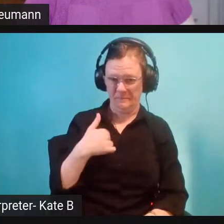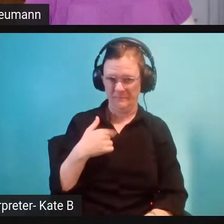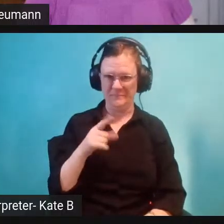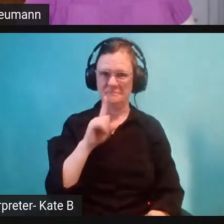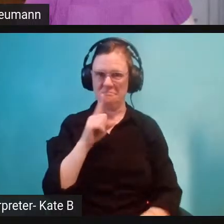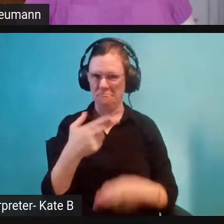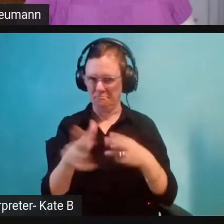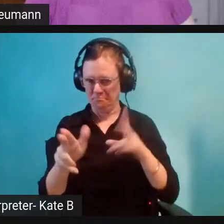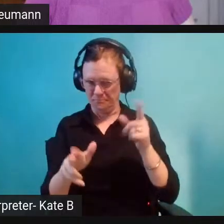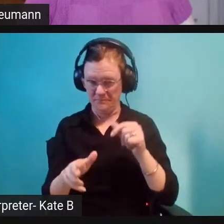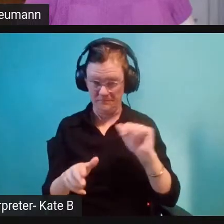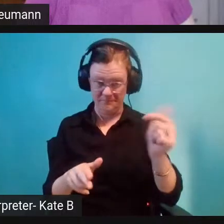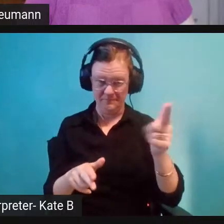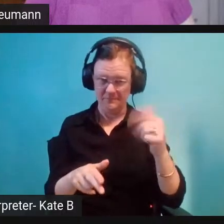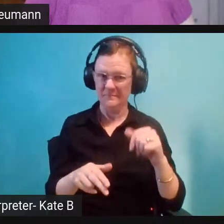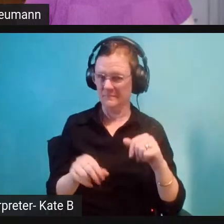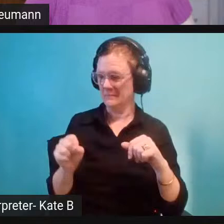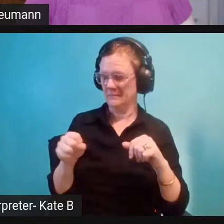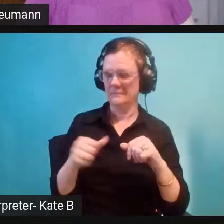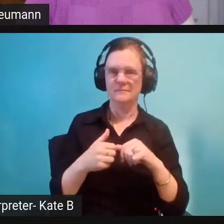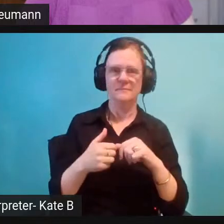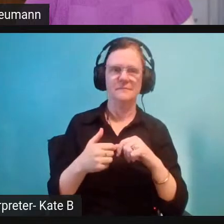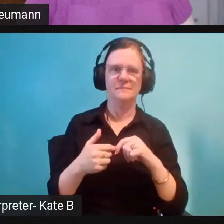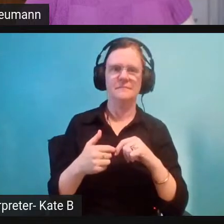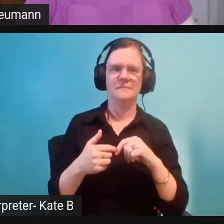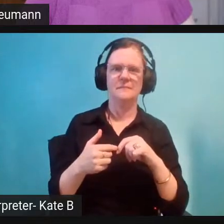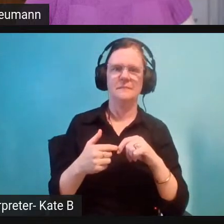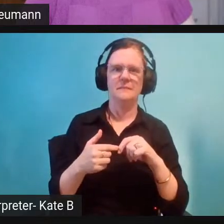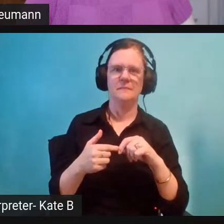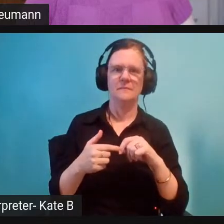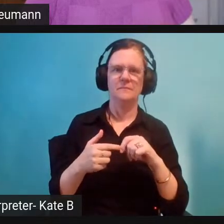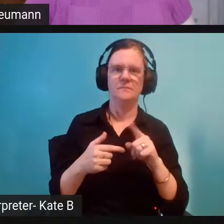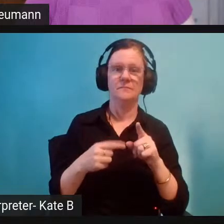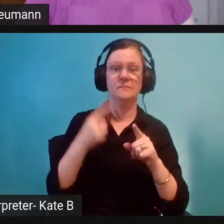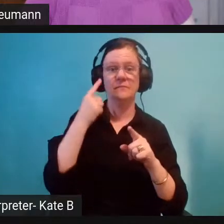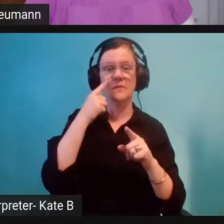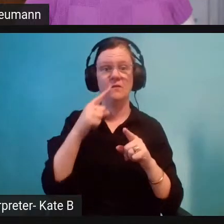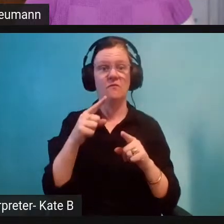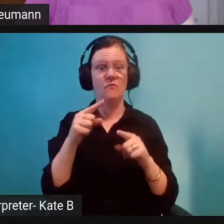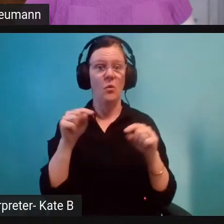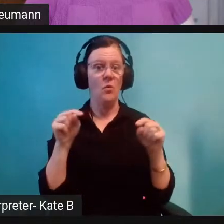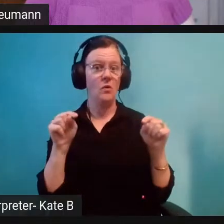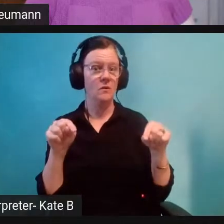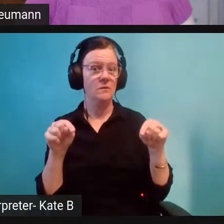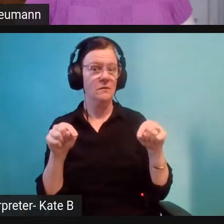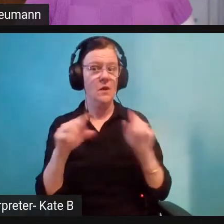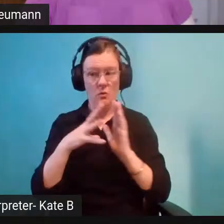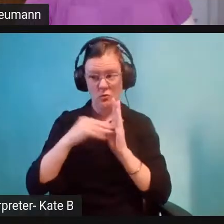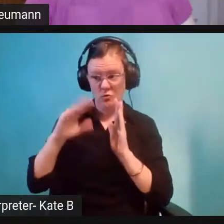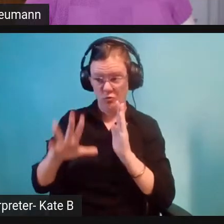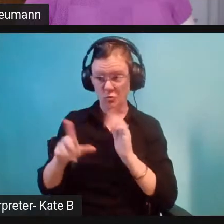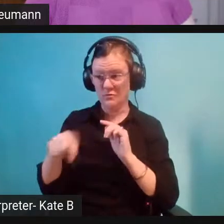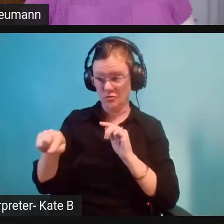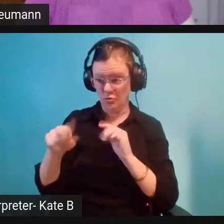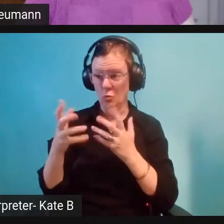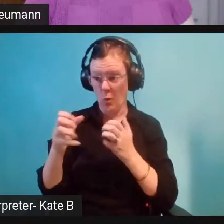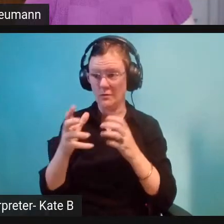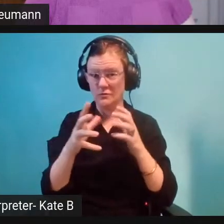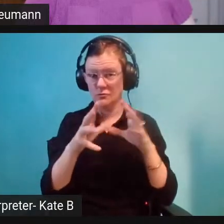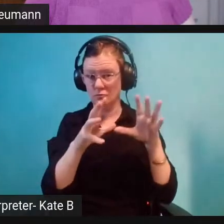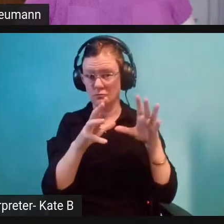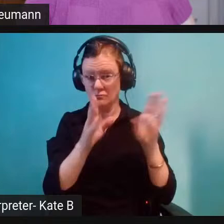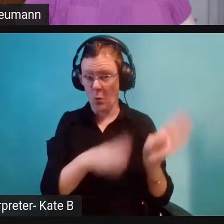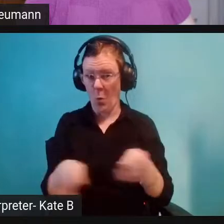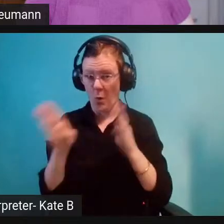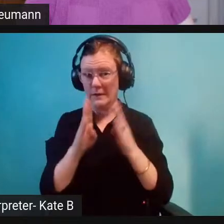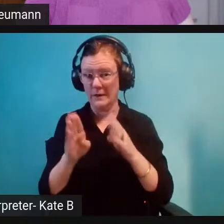very quickly before you answer that? I just want to say, for the students who are organizing, there